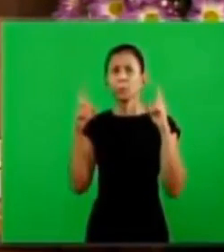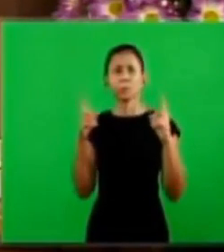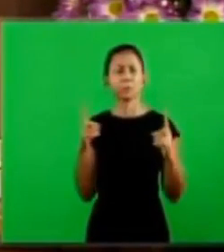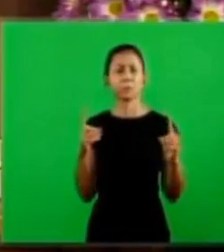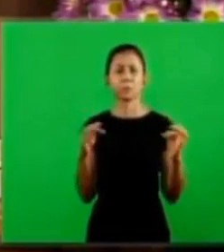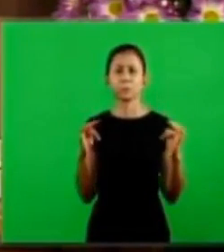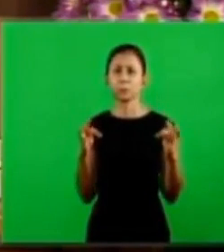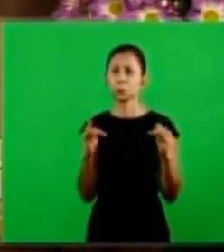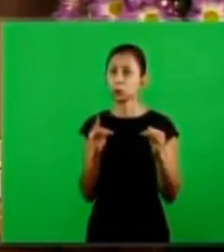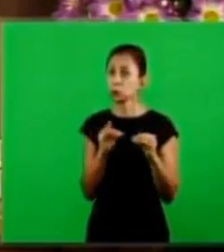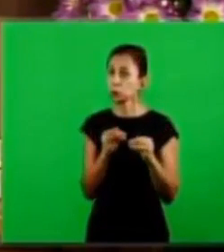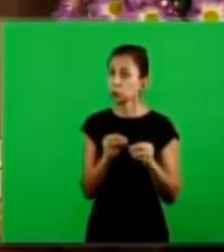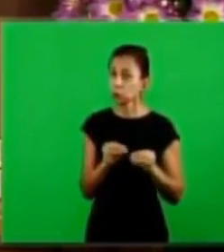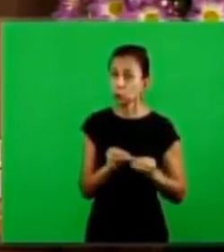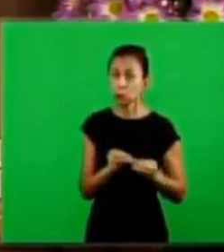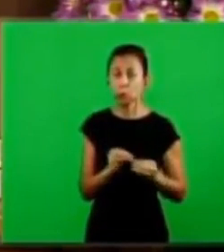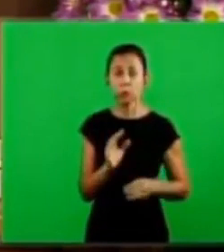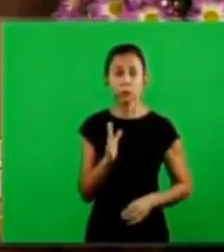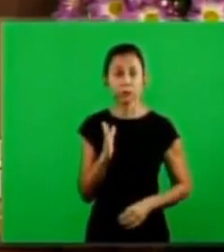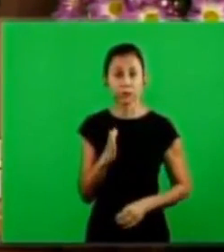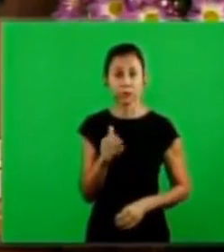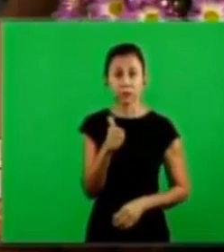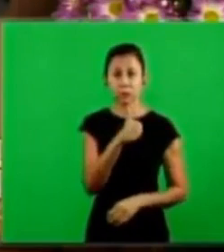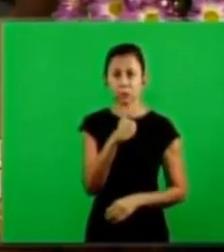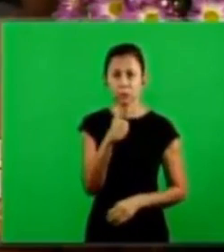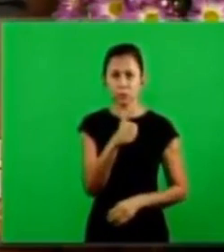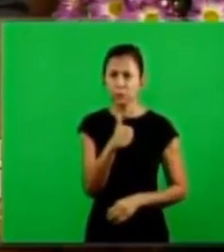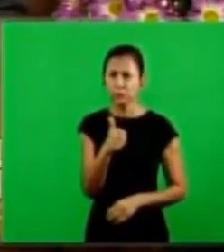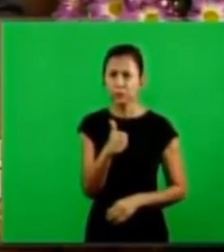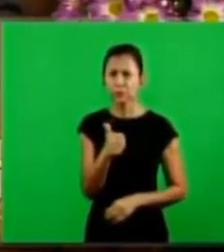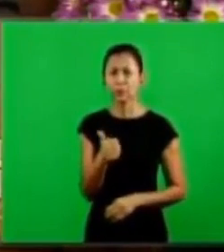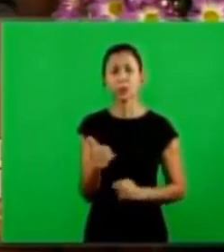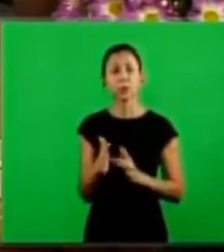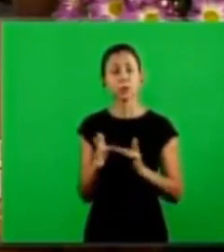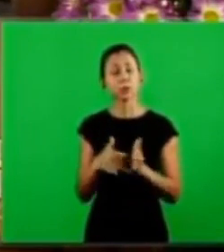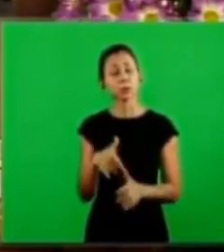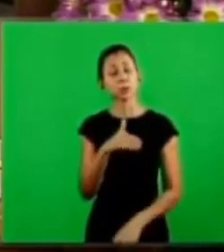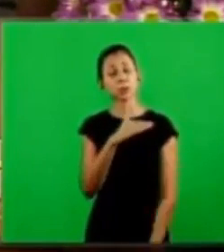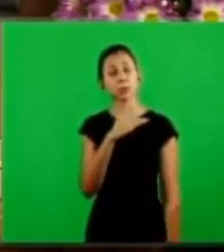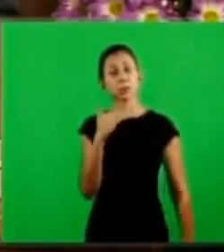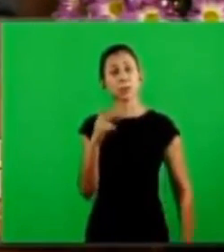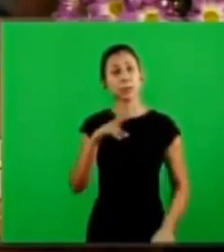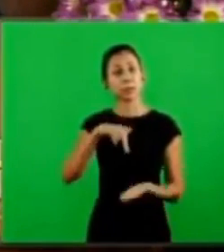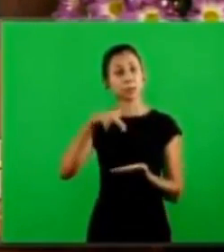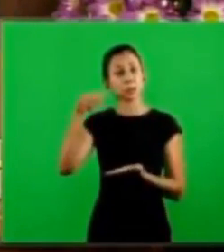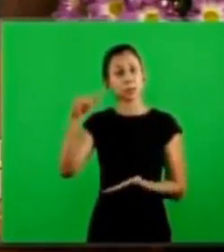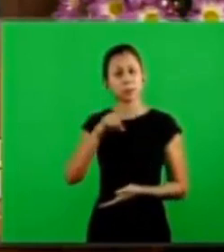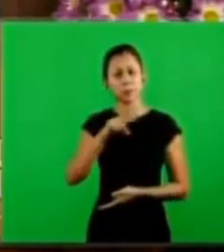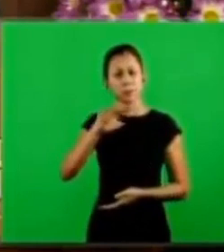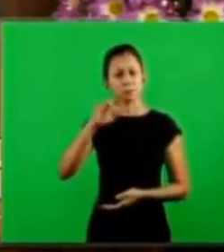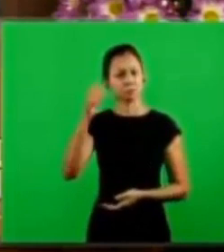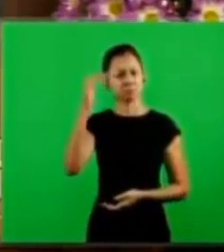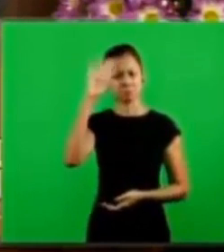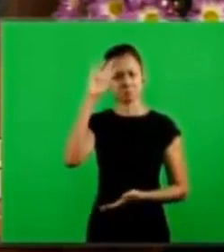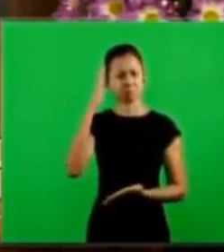Interesting that all of them have told him that Jesus was resurrected.